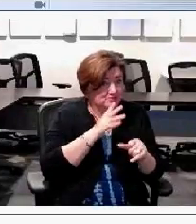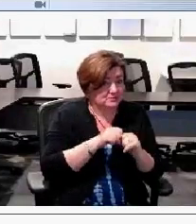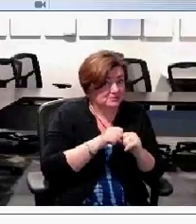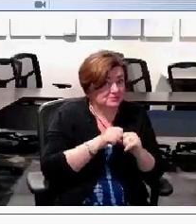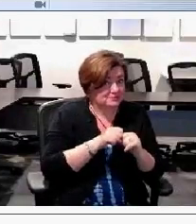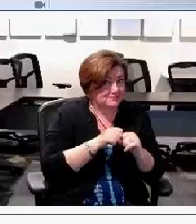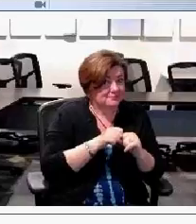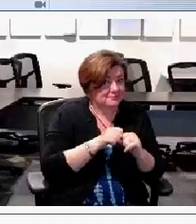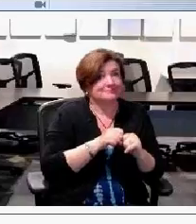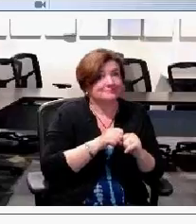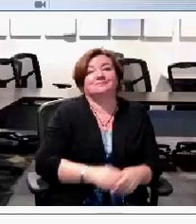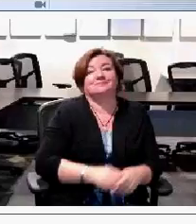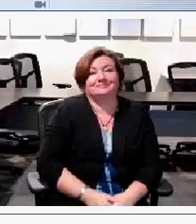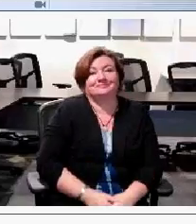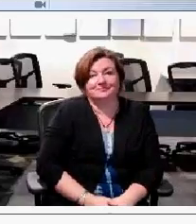Are you there?